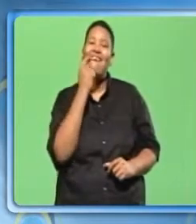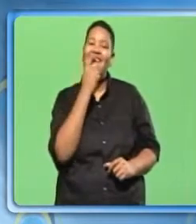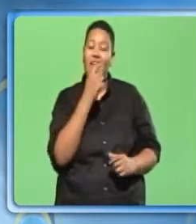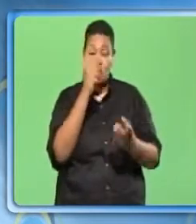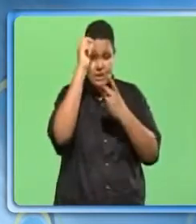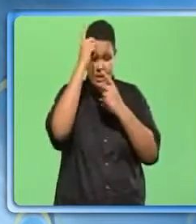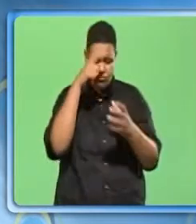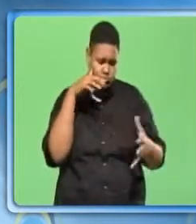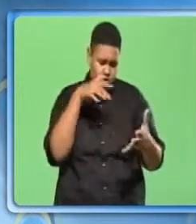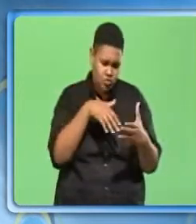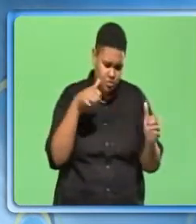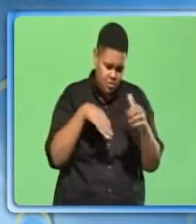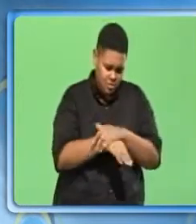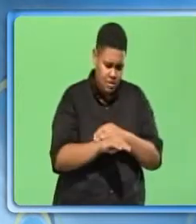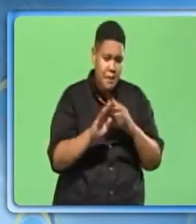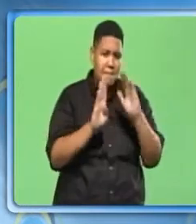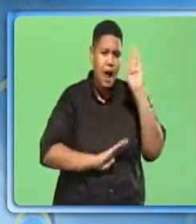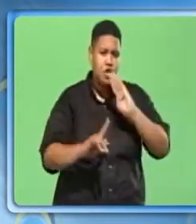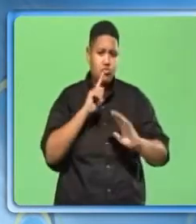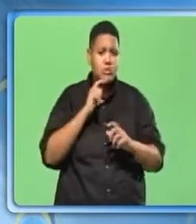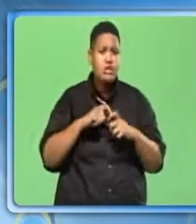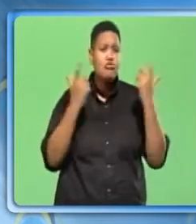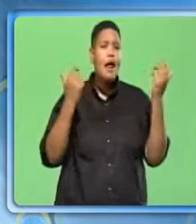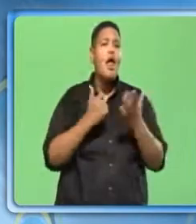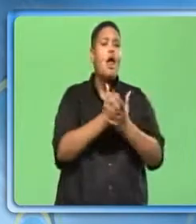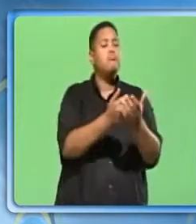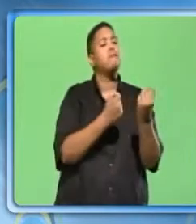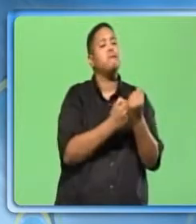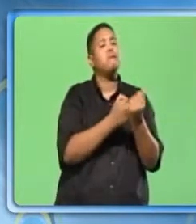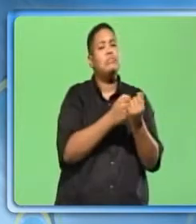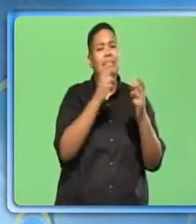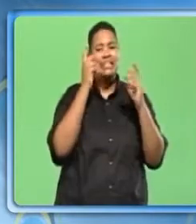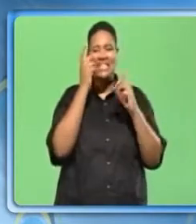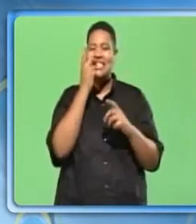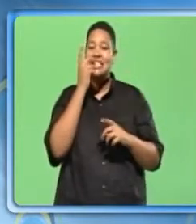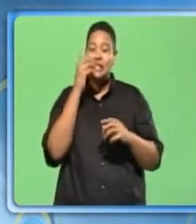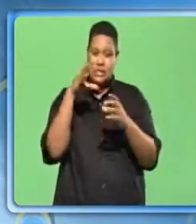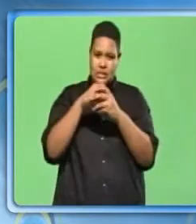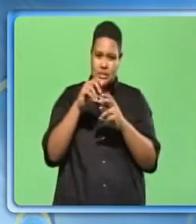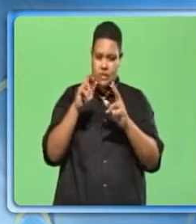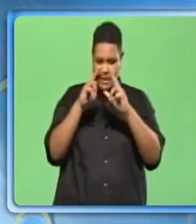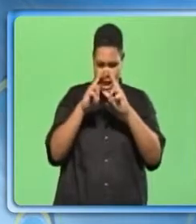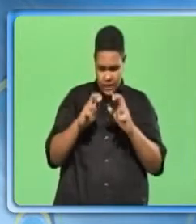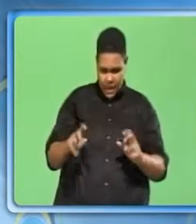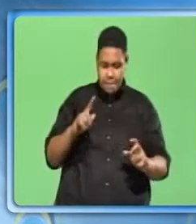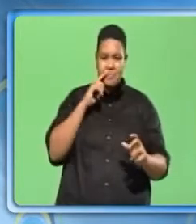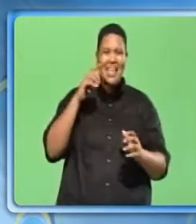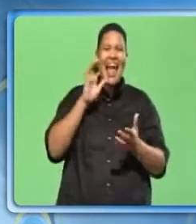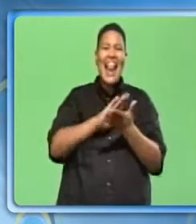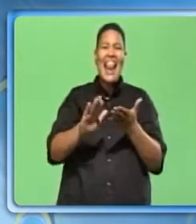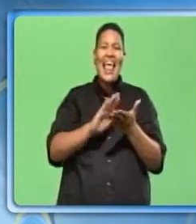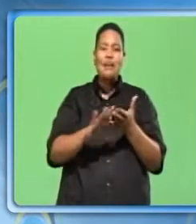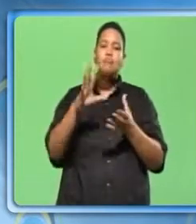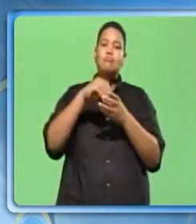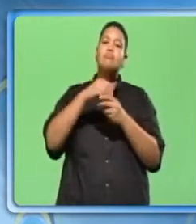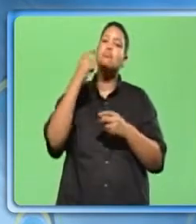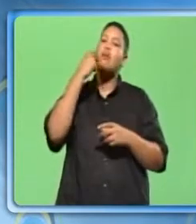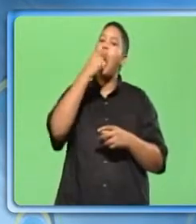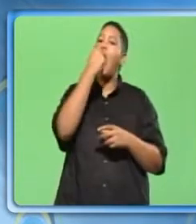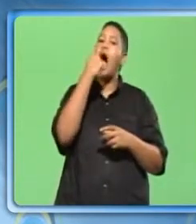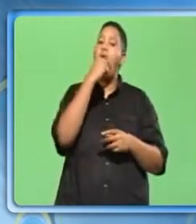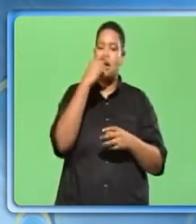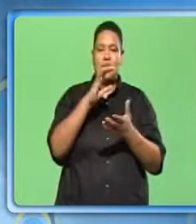biology and are of great help to the dentist in examination and cleaning of the vocal cavity or the